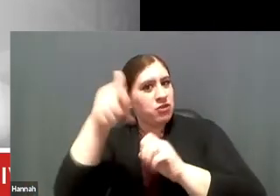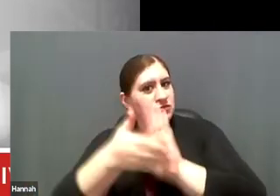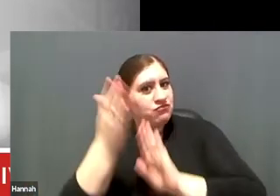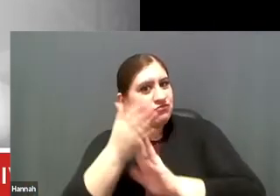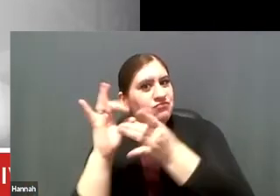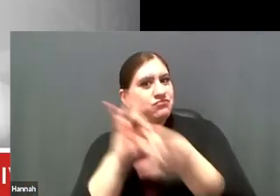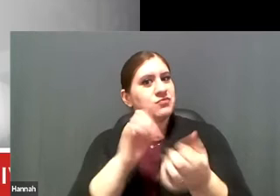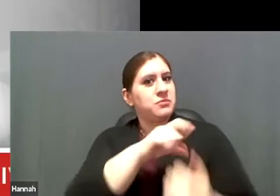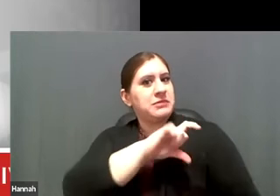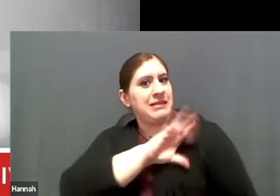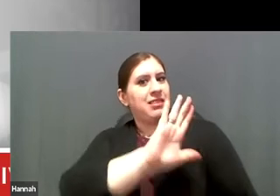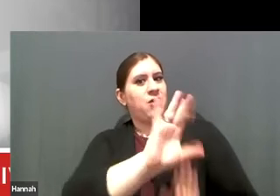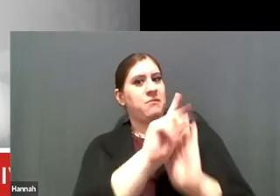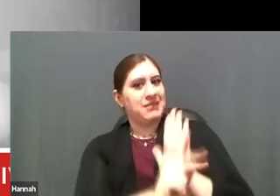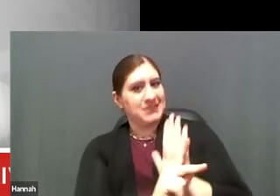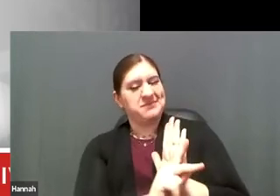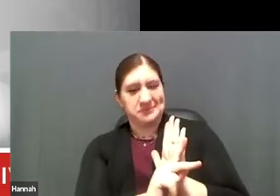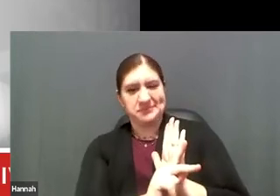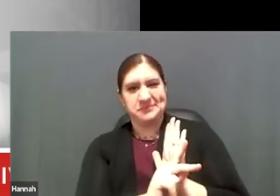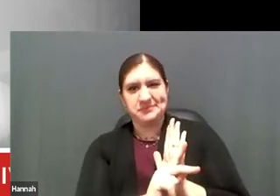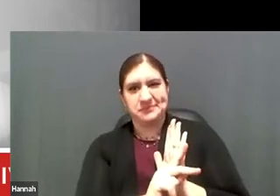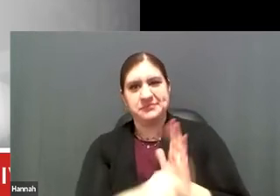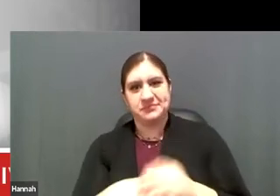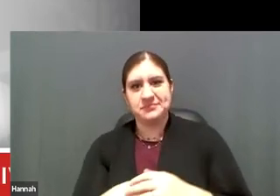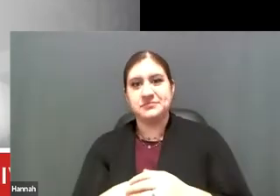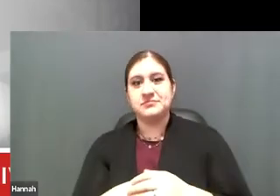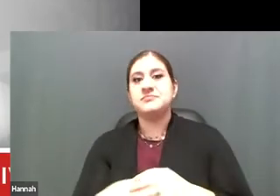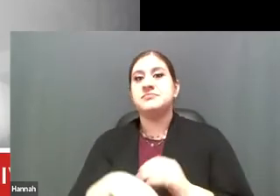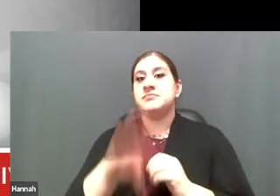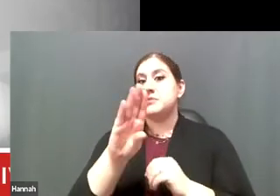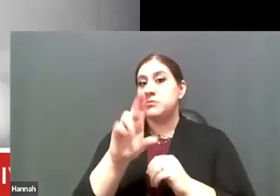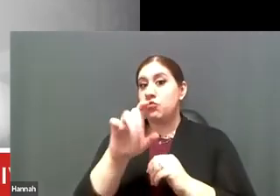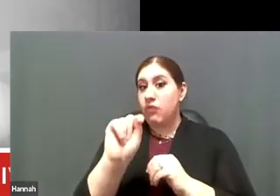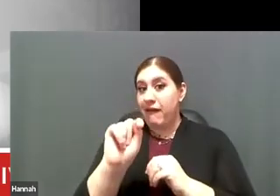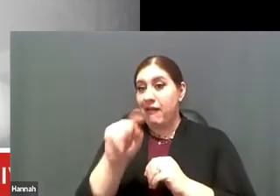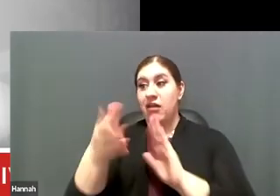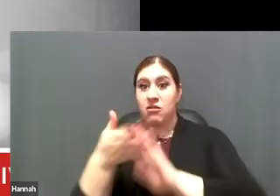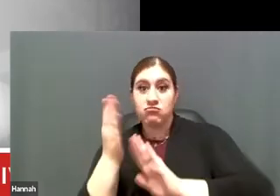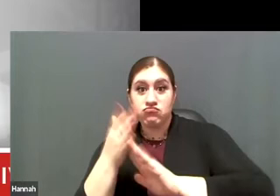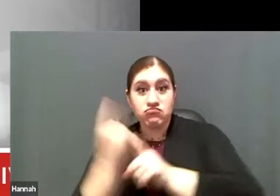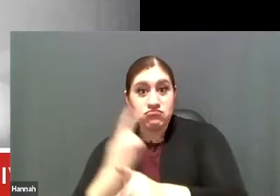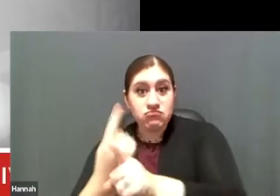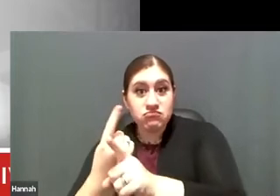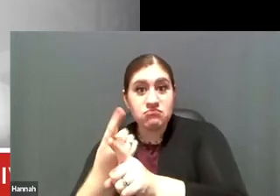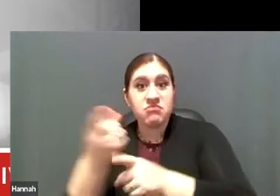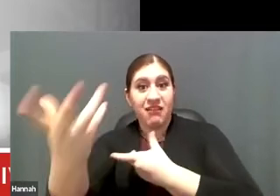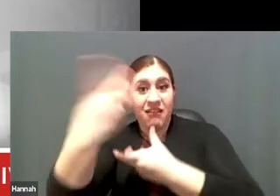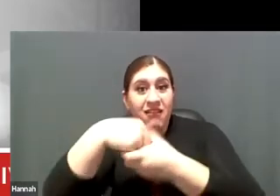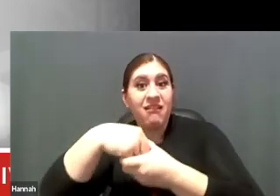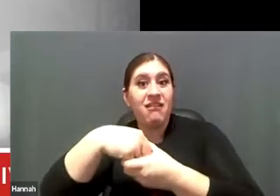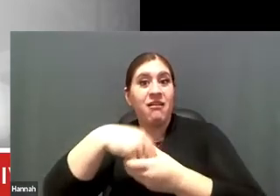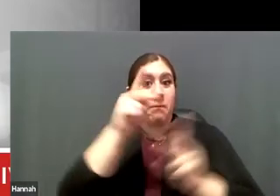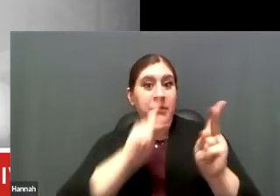with policing policy. You know, are the bureaucrats doing what, are they actually implementing the will of the